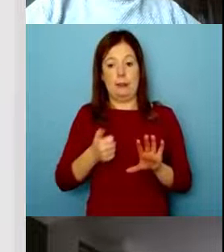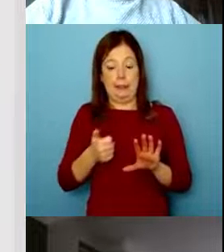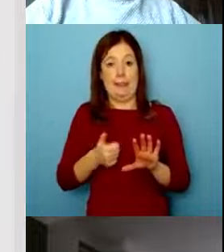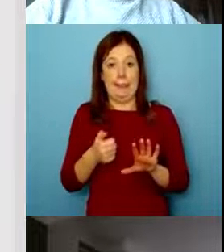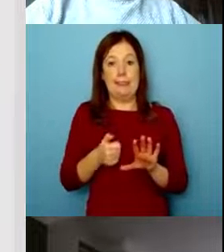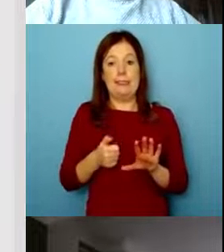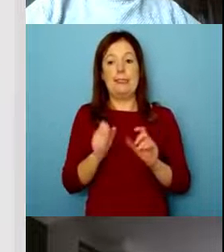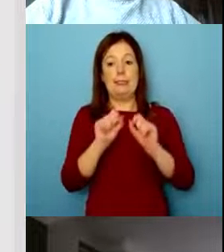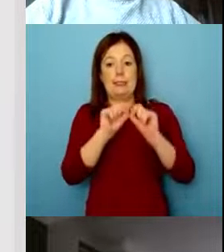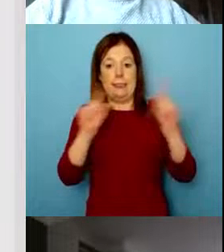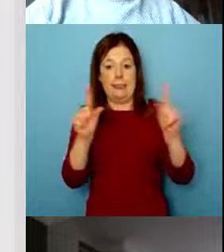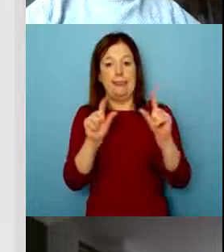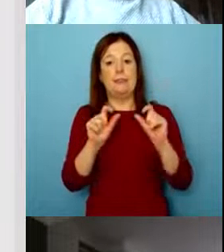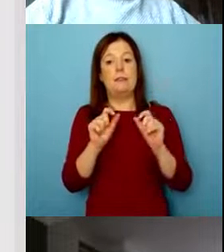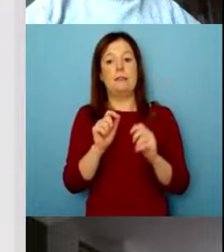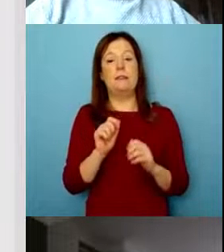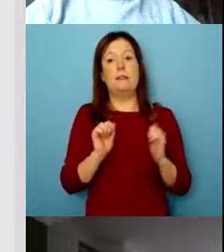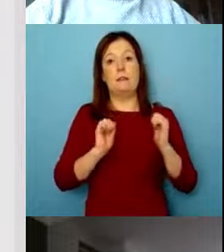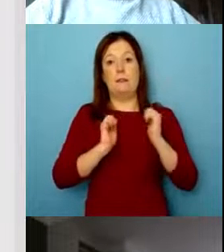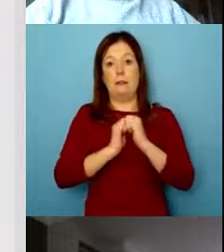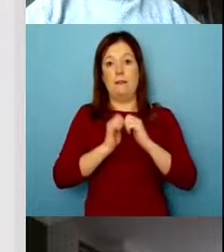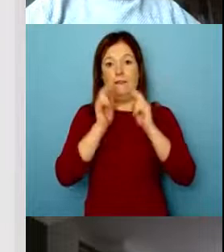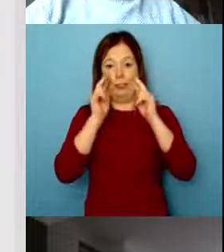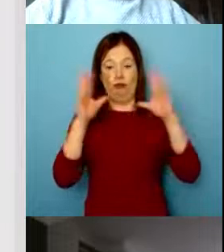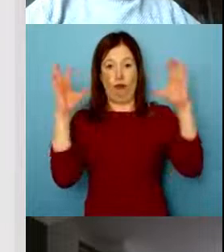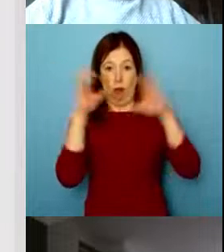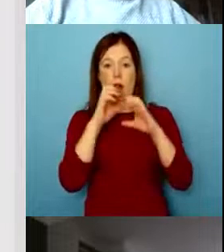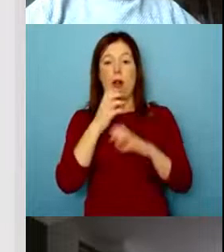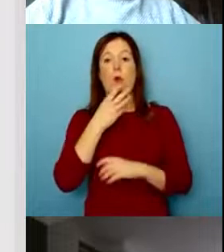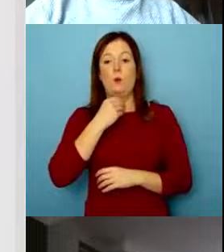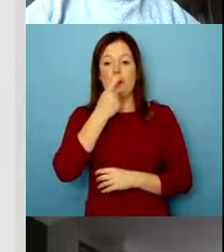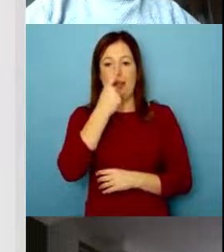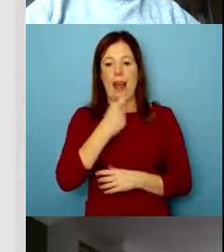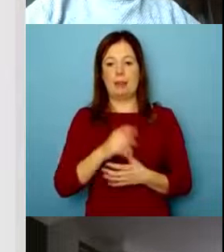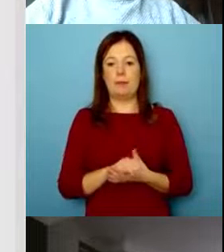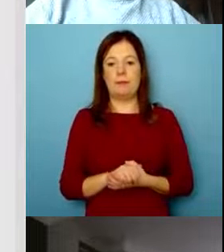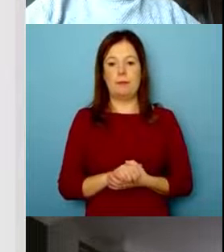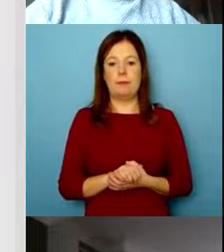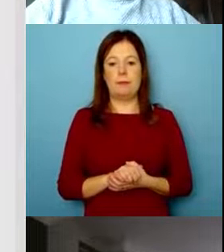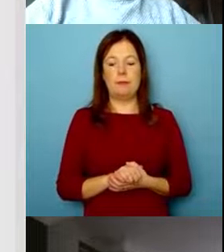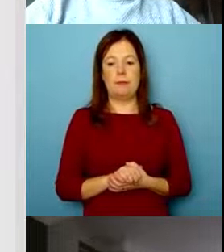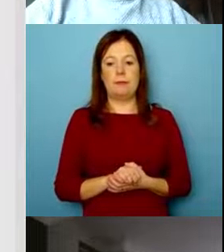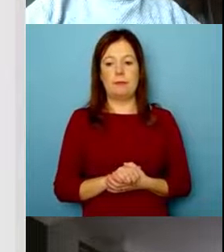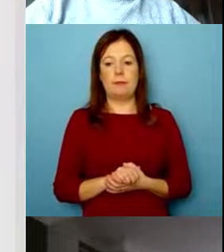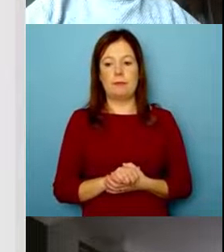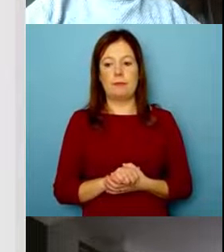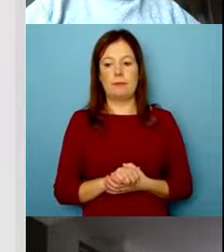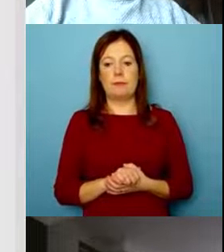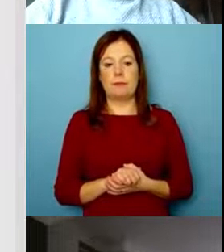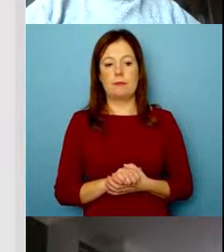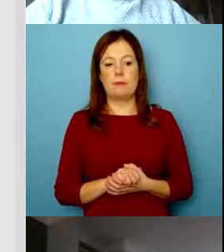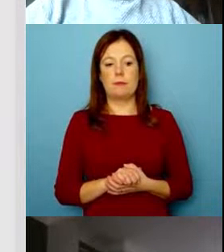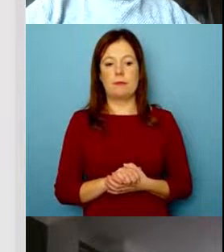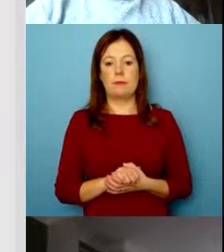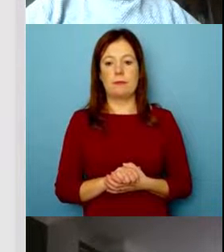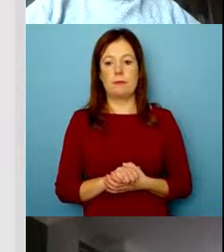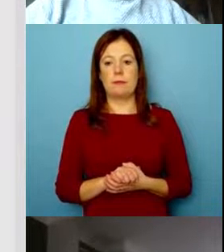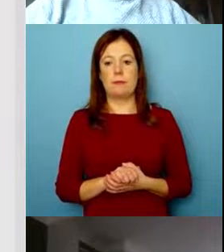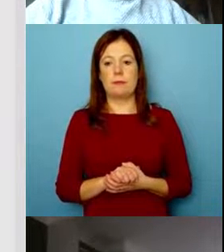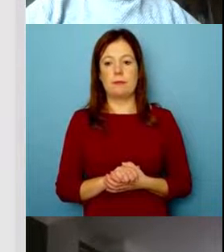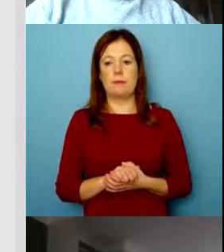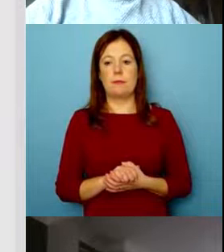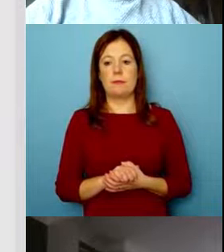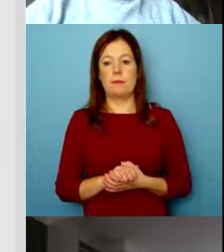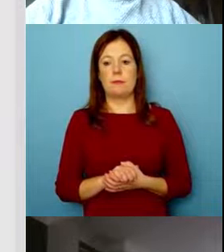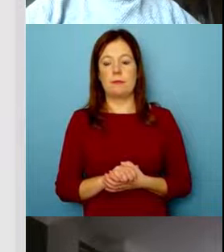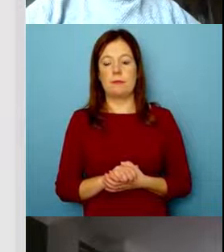visual impairments, then it takes you straight to this accessible TV guide if you have connected